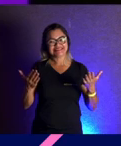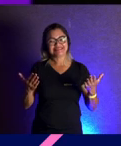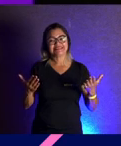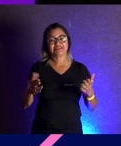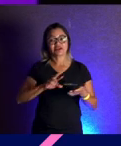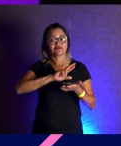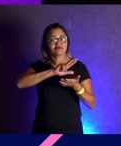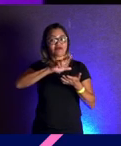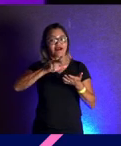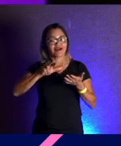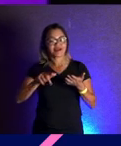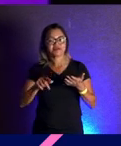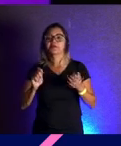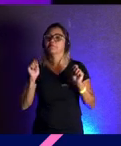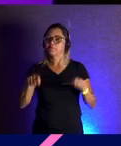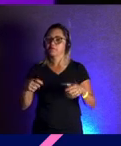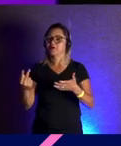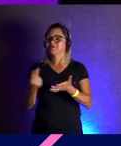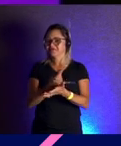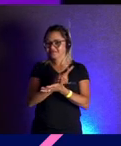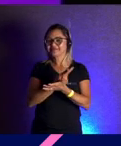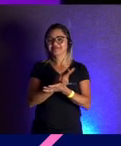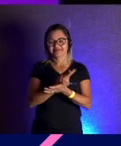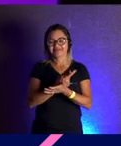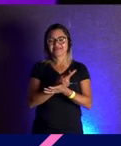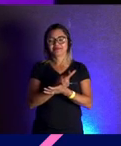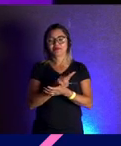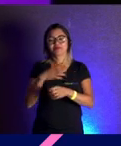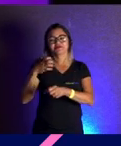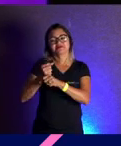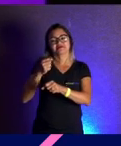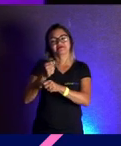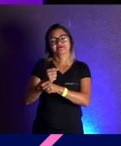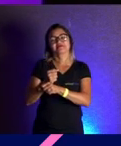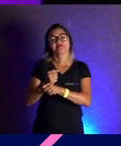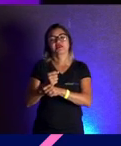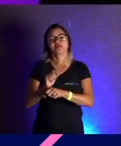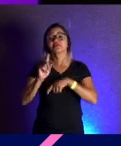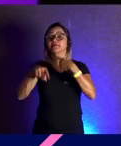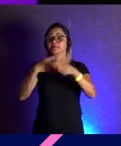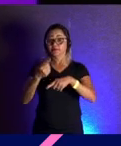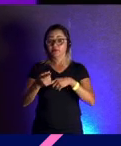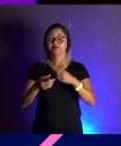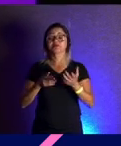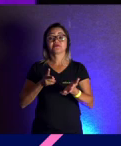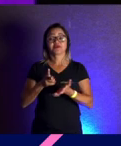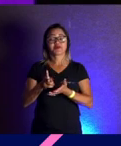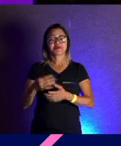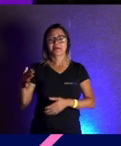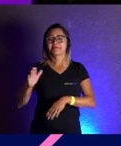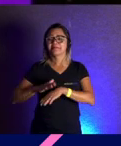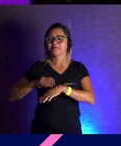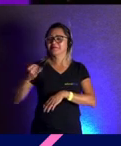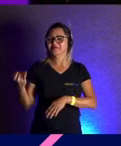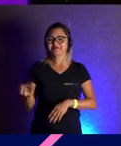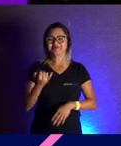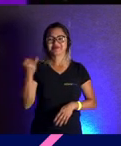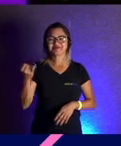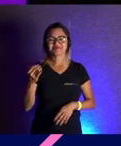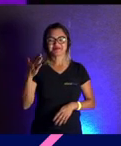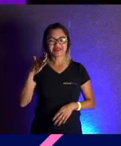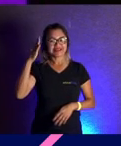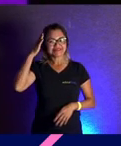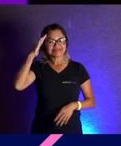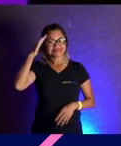error. And you can calculate that, and I'll talk about that later in the talk. But the important thing to understand now that when I use the phrase a